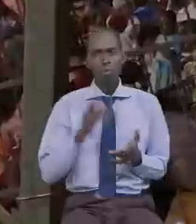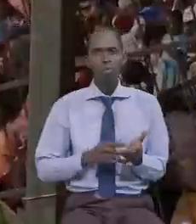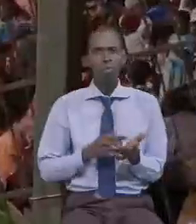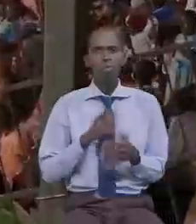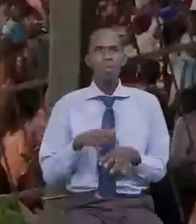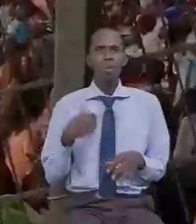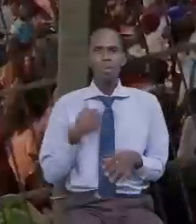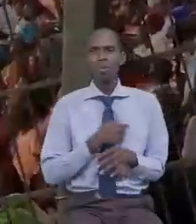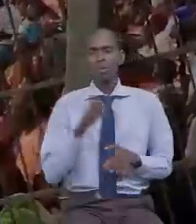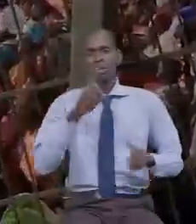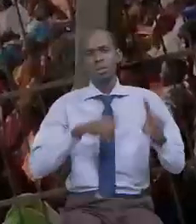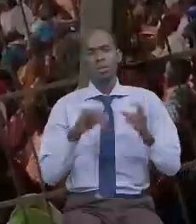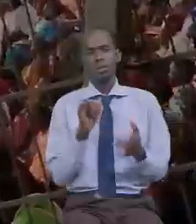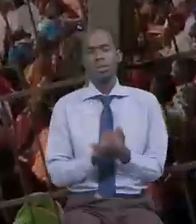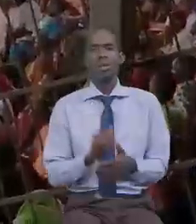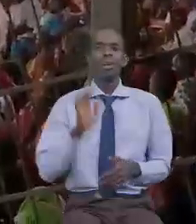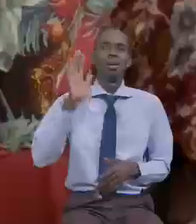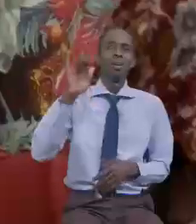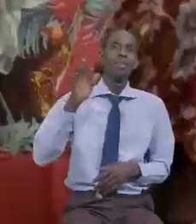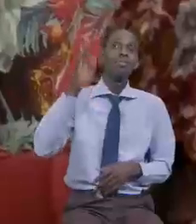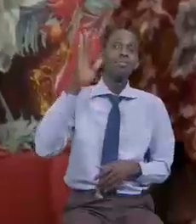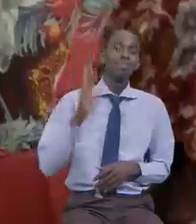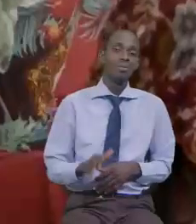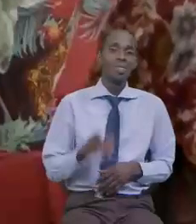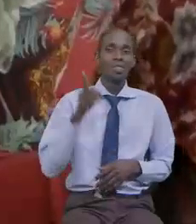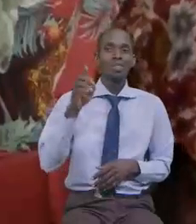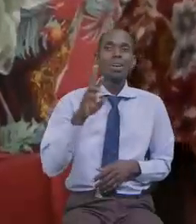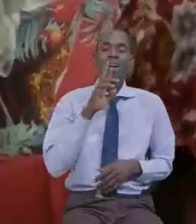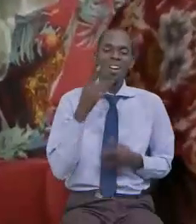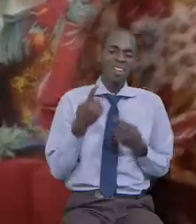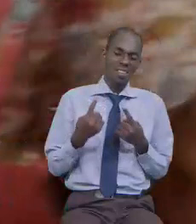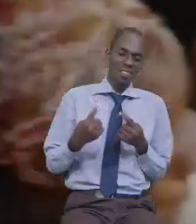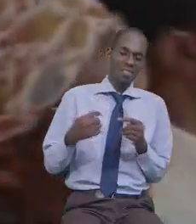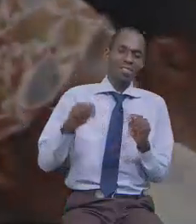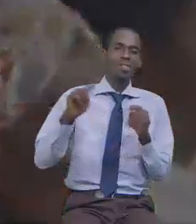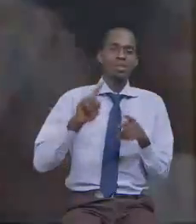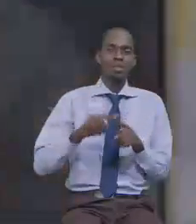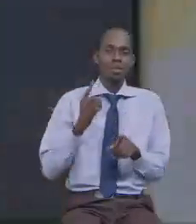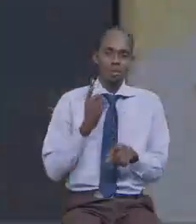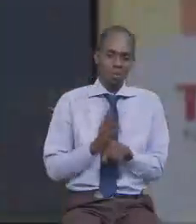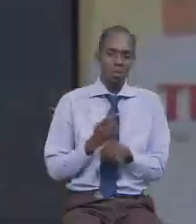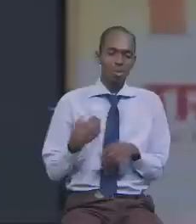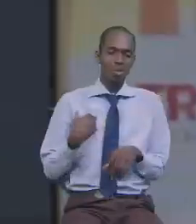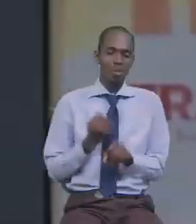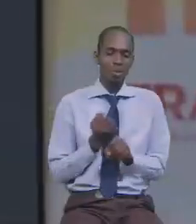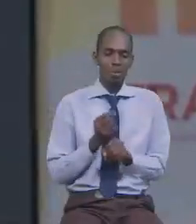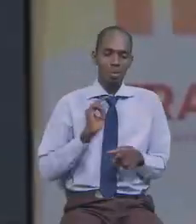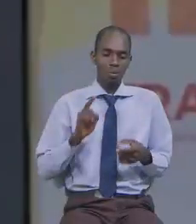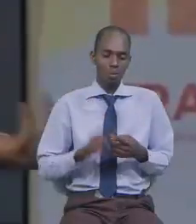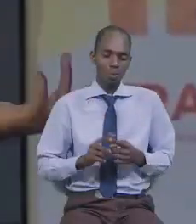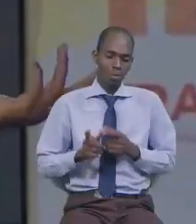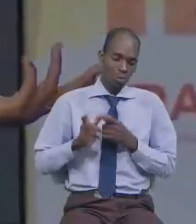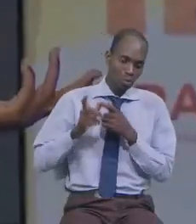say, Pastor, you are trying to just, you know, put us on a horse. I'm not.